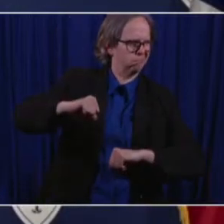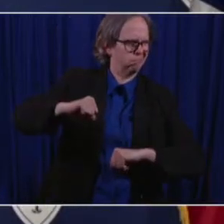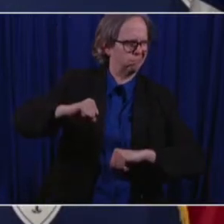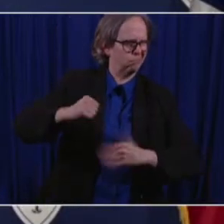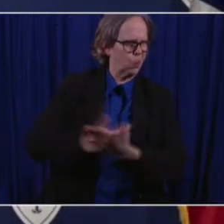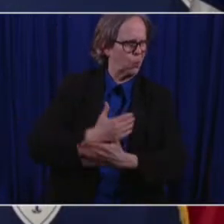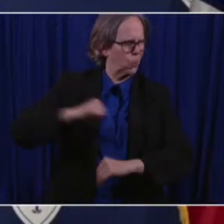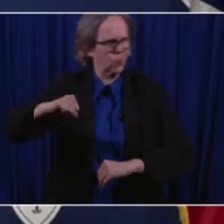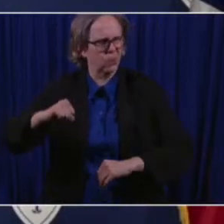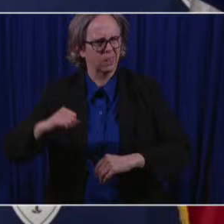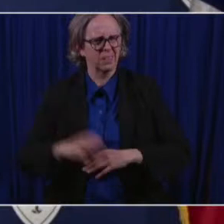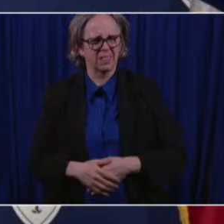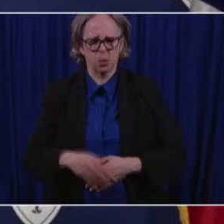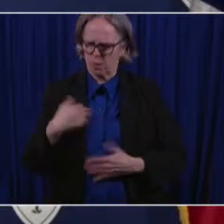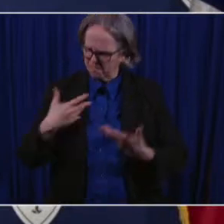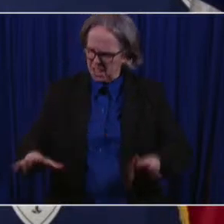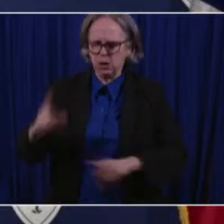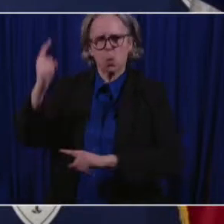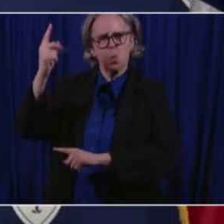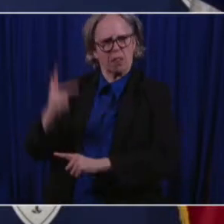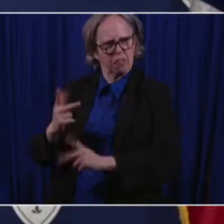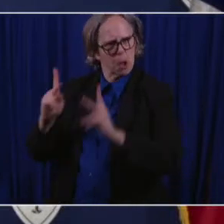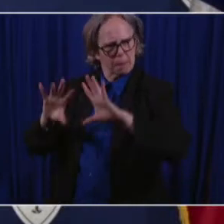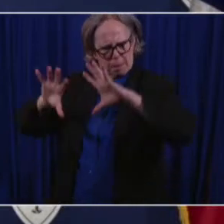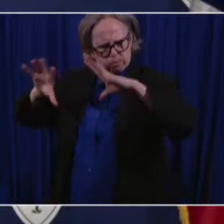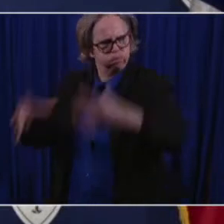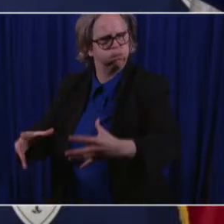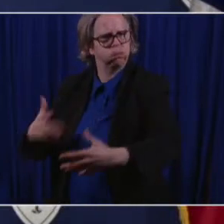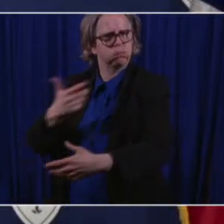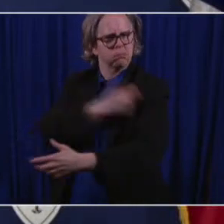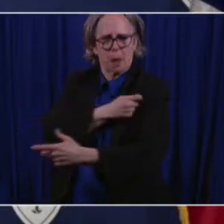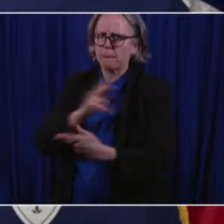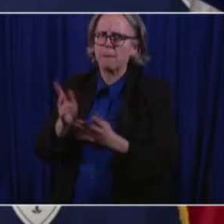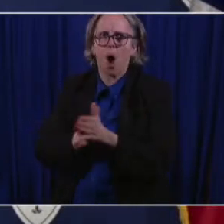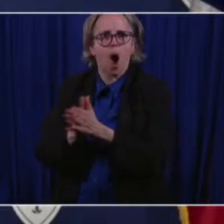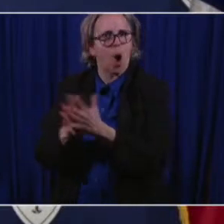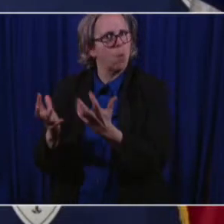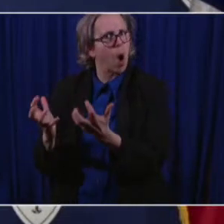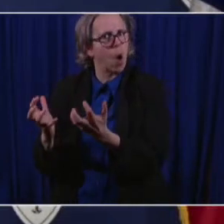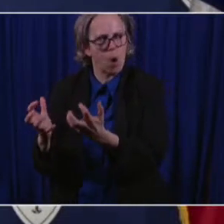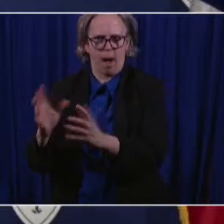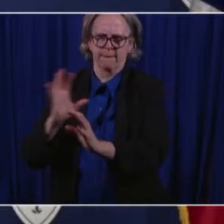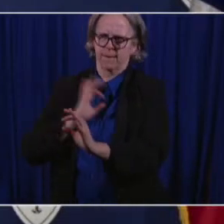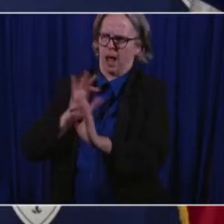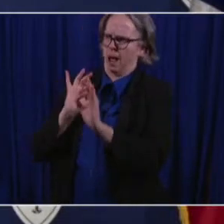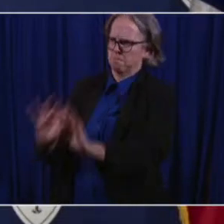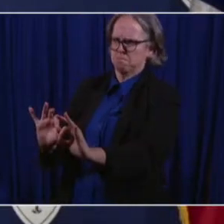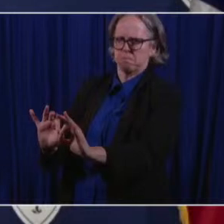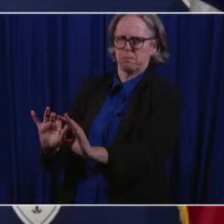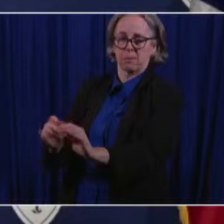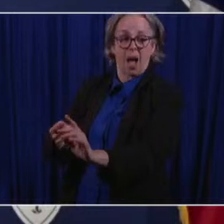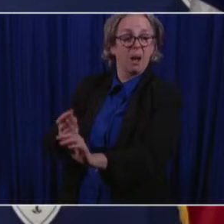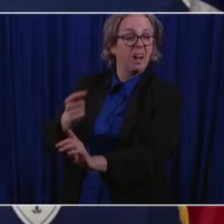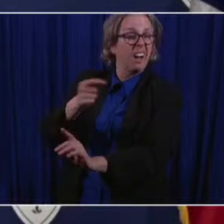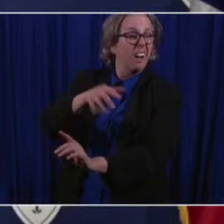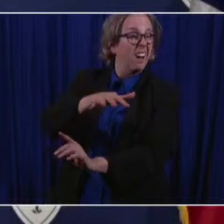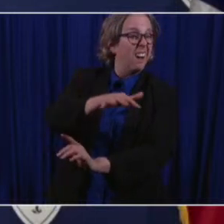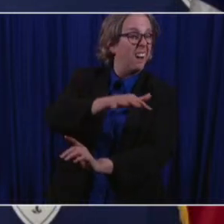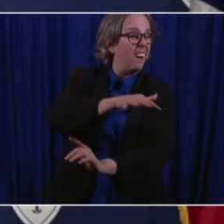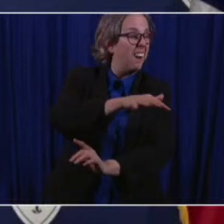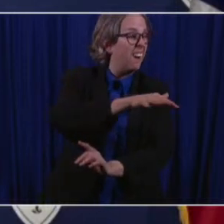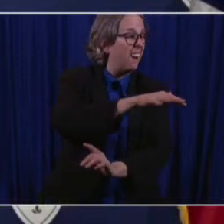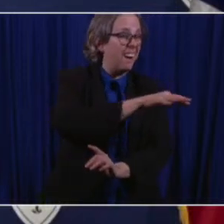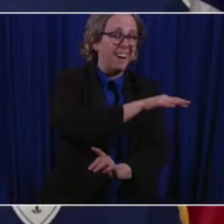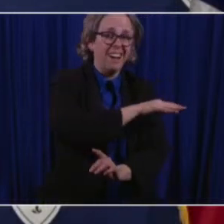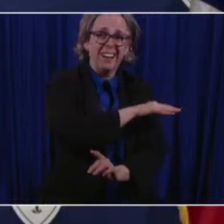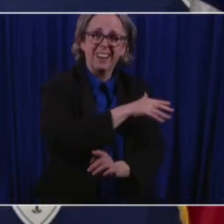state were people who really wanted it, had made up their mind they wanted it. Now we're into the next third.